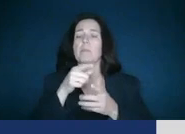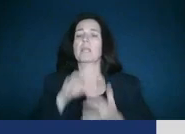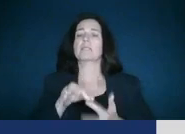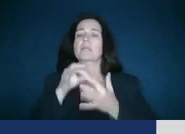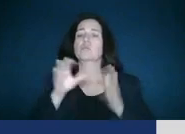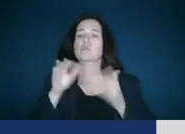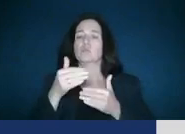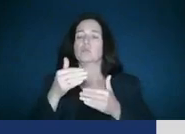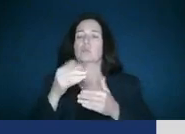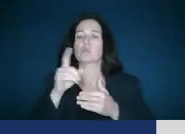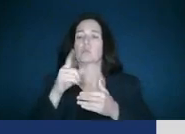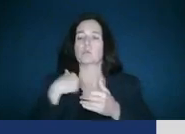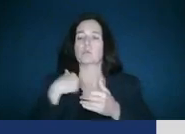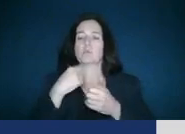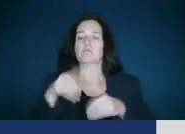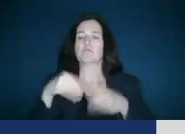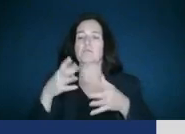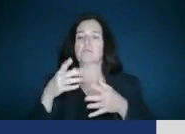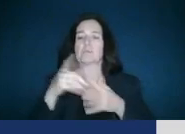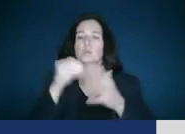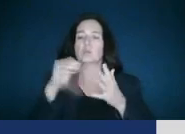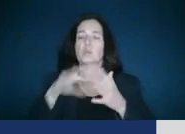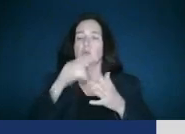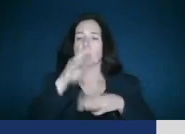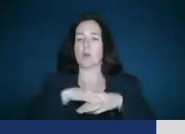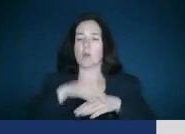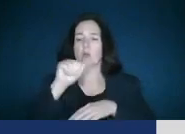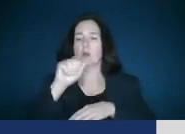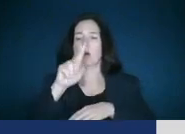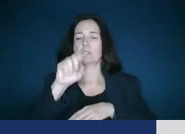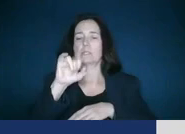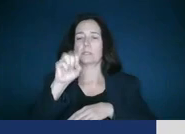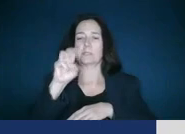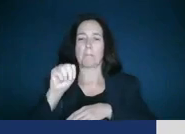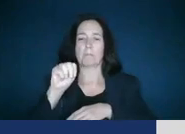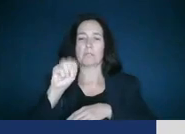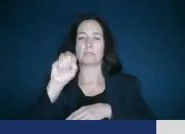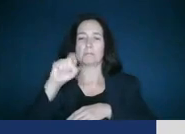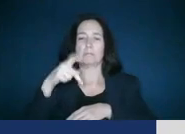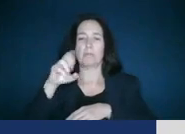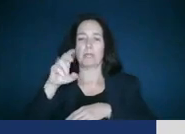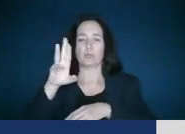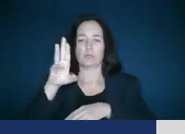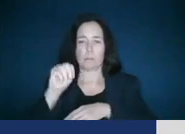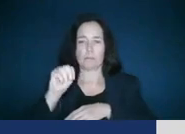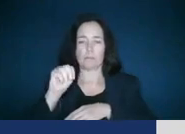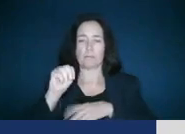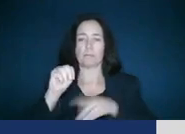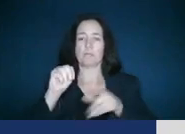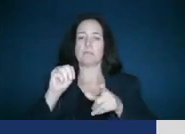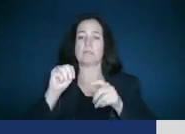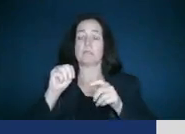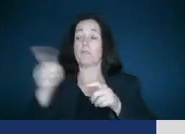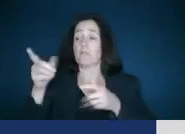room that we made available to students on the autism spectrum. It's available to approved students